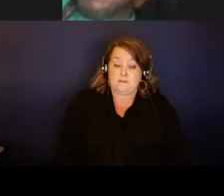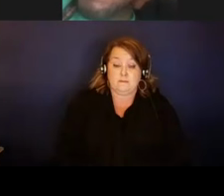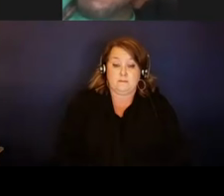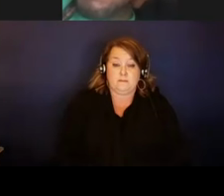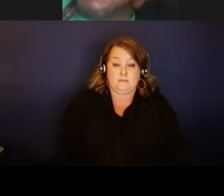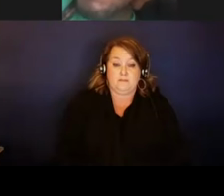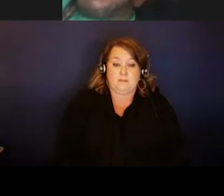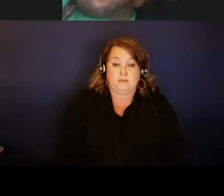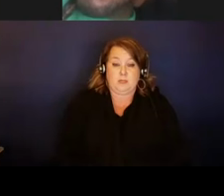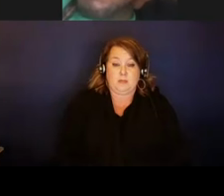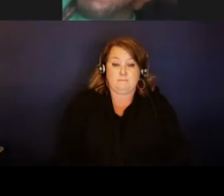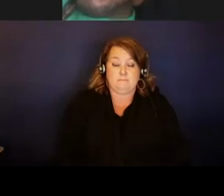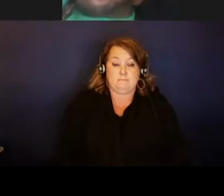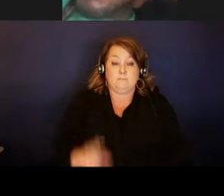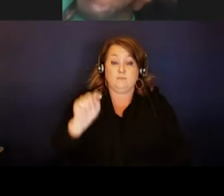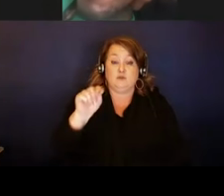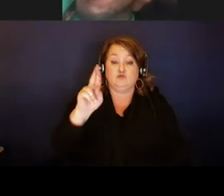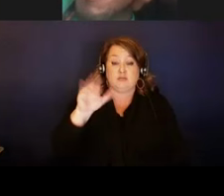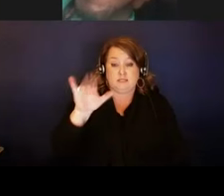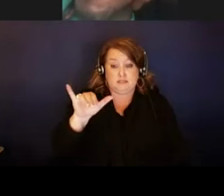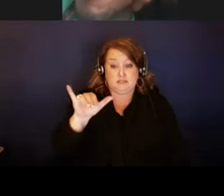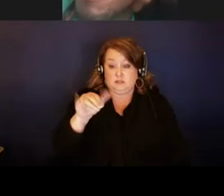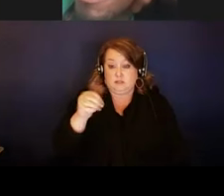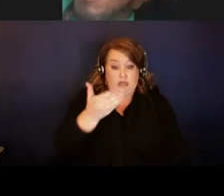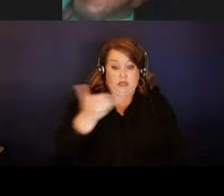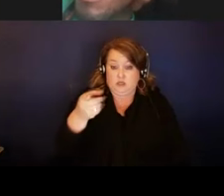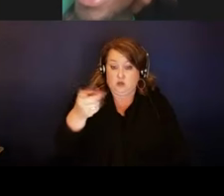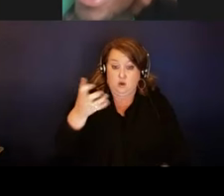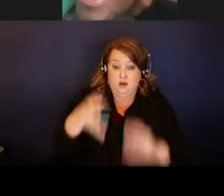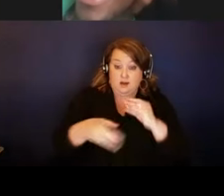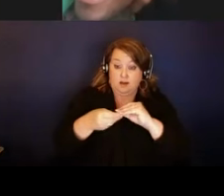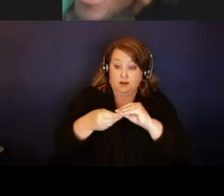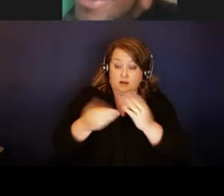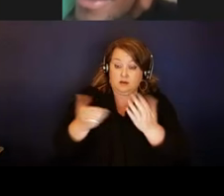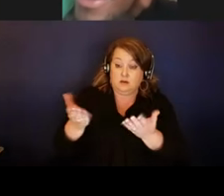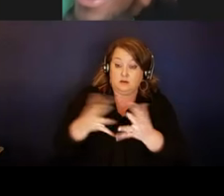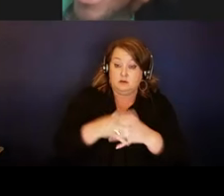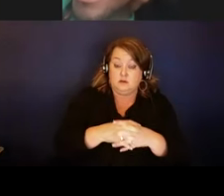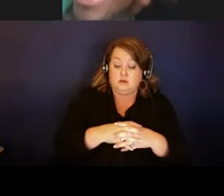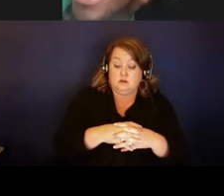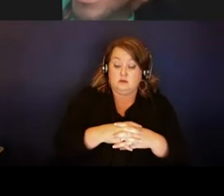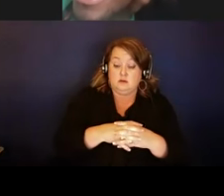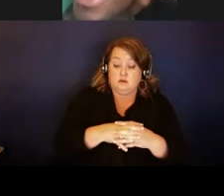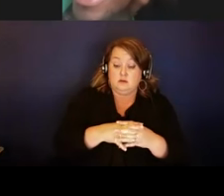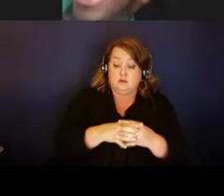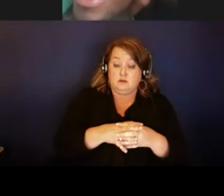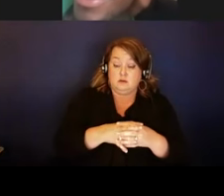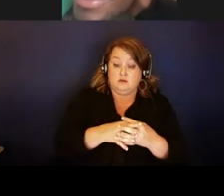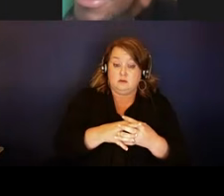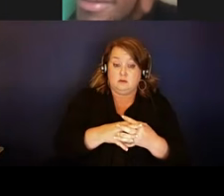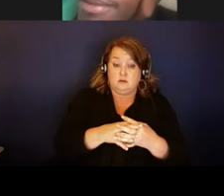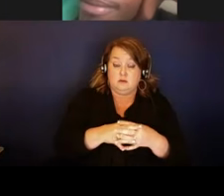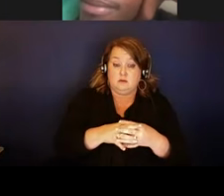All right. Tracy, was there anything you wanted to say about your path of being a self-advocate as